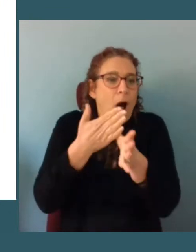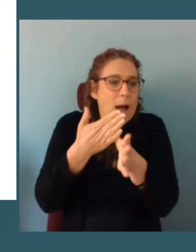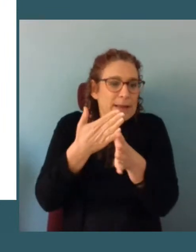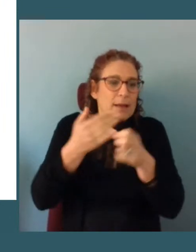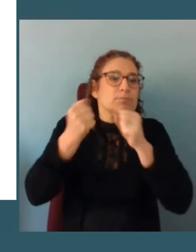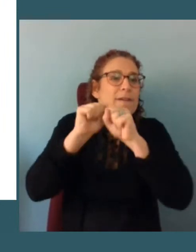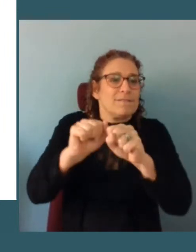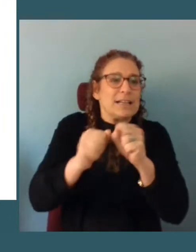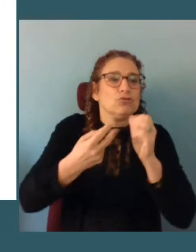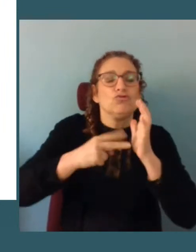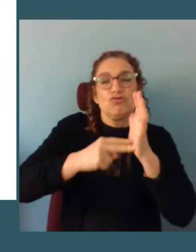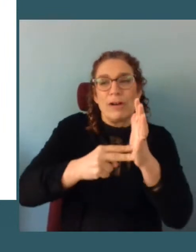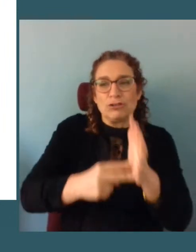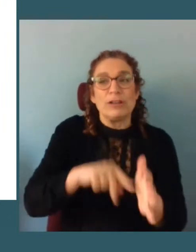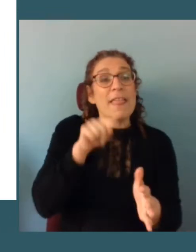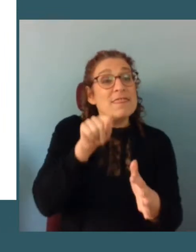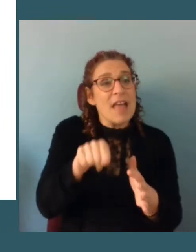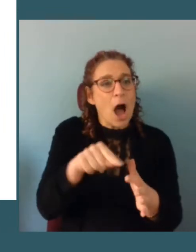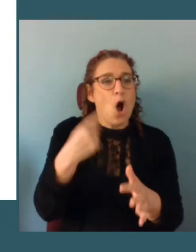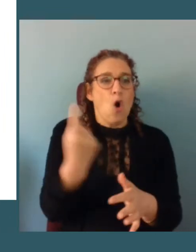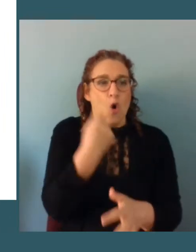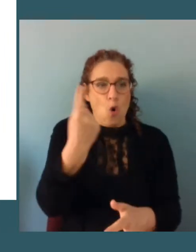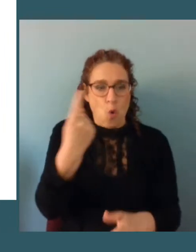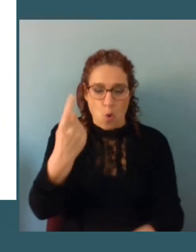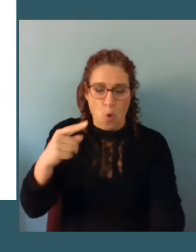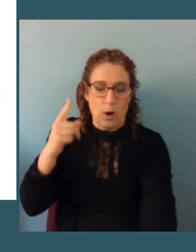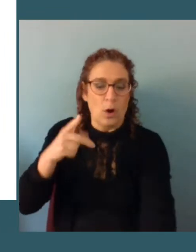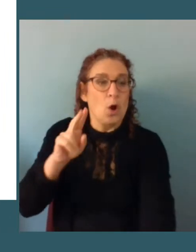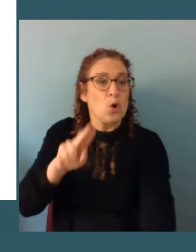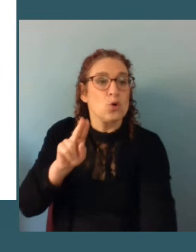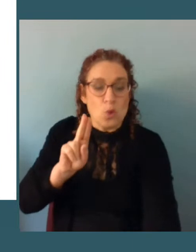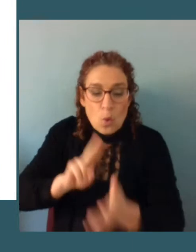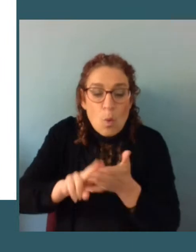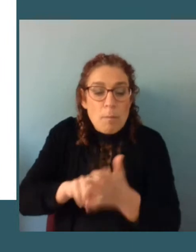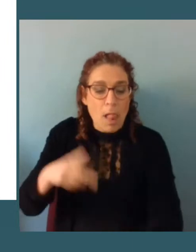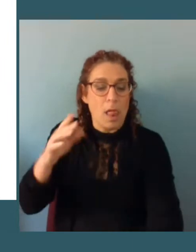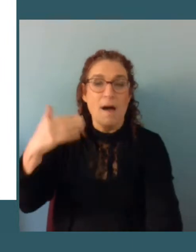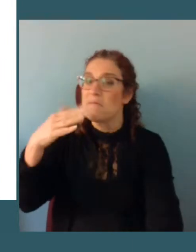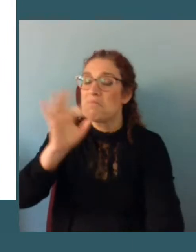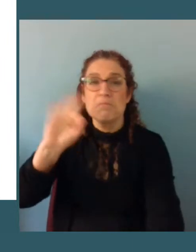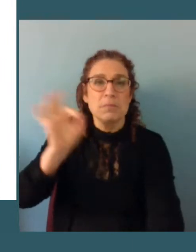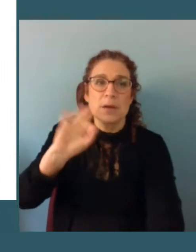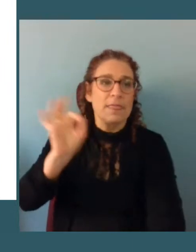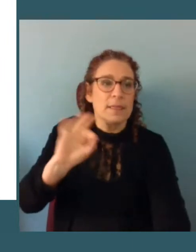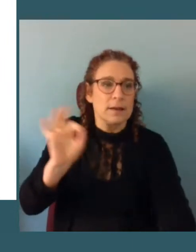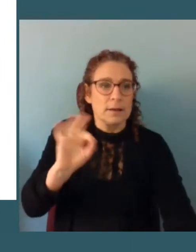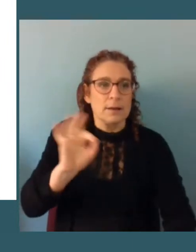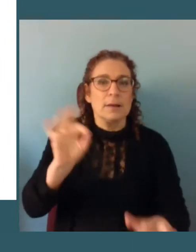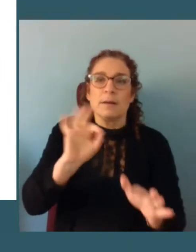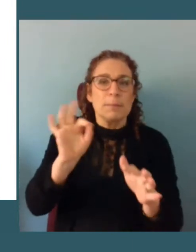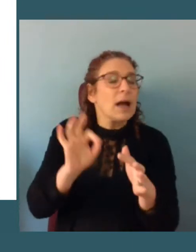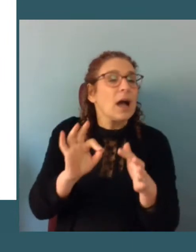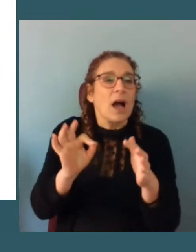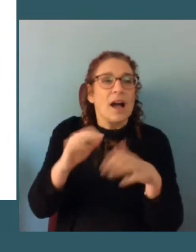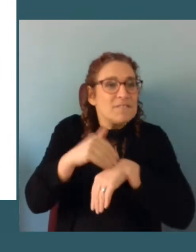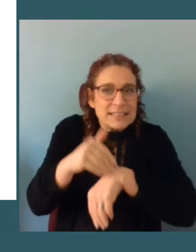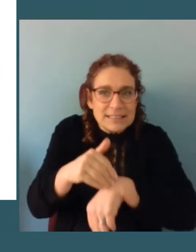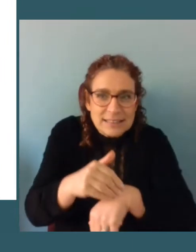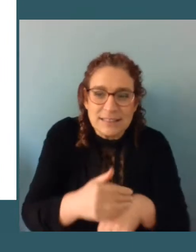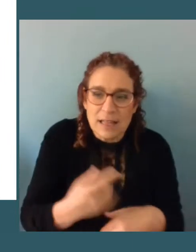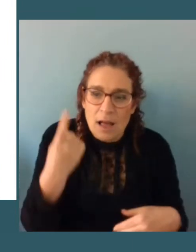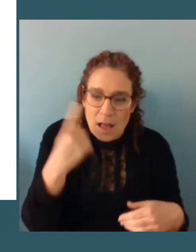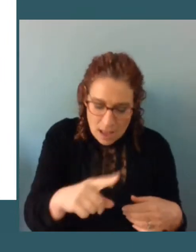in infants who are normal, not affected by any atopic tendencies, and will benefit